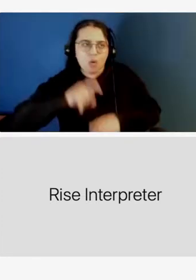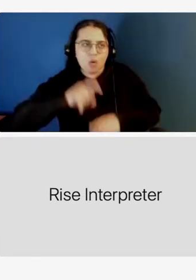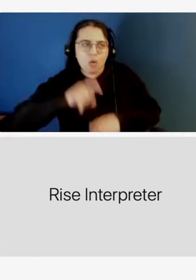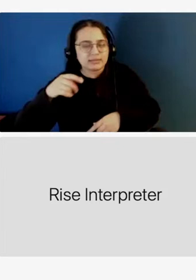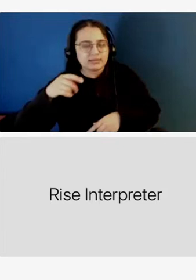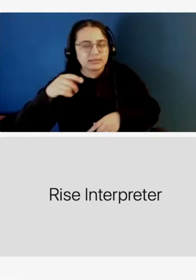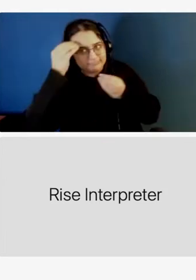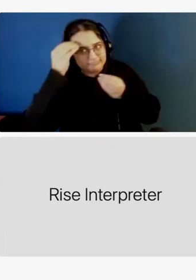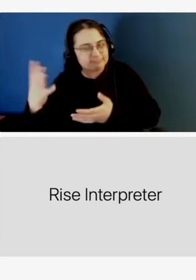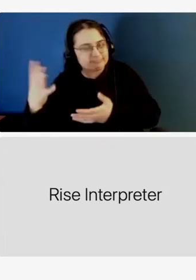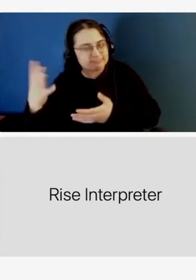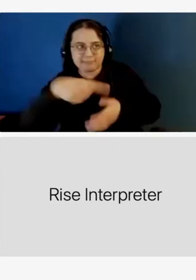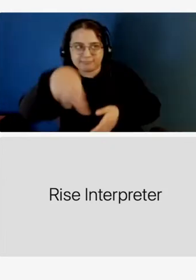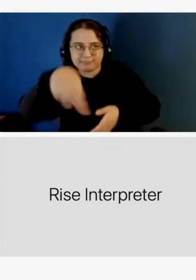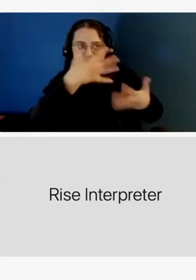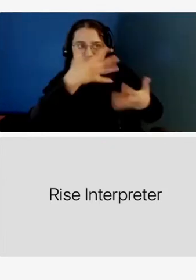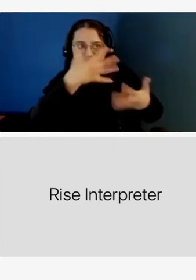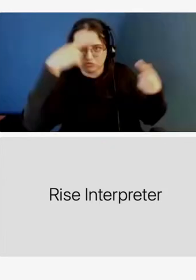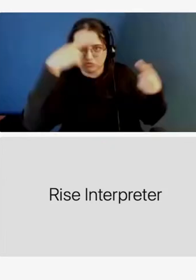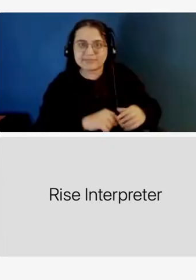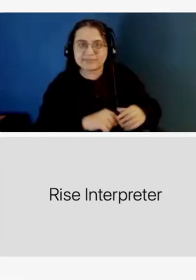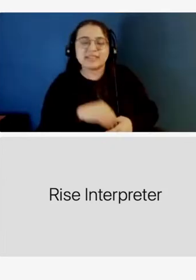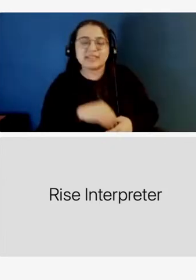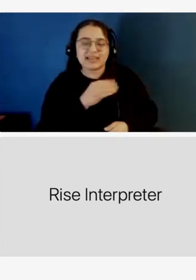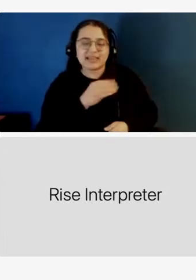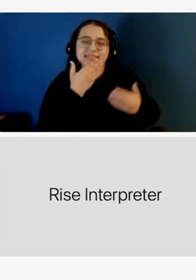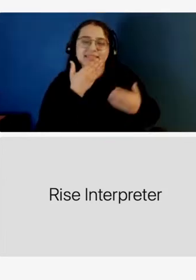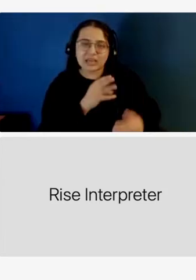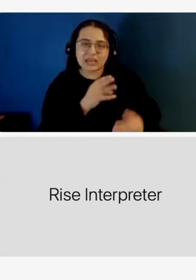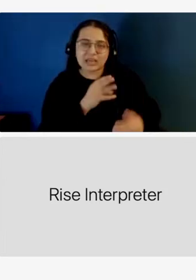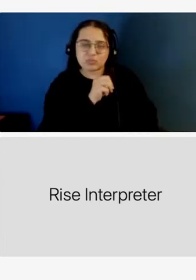And thank you, principal neighbors, again.